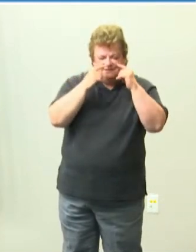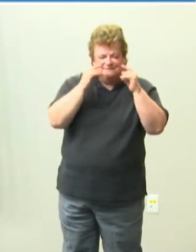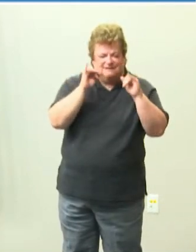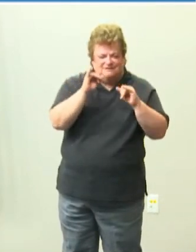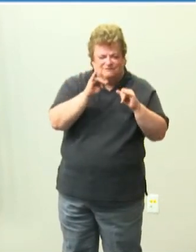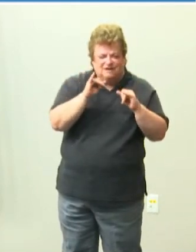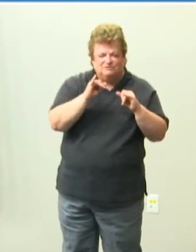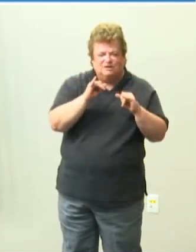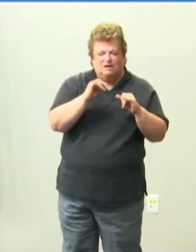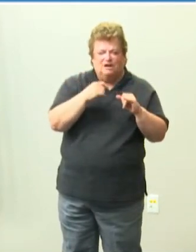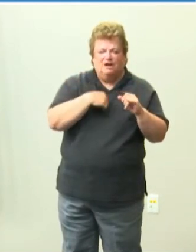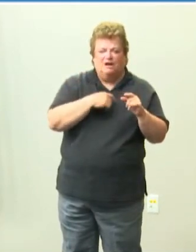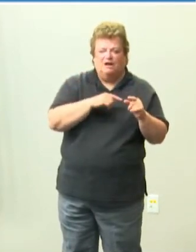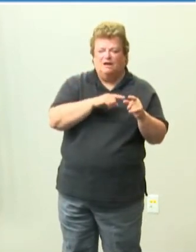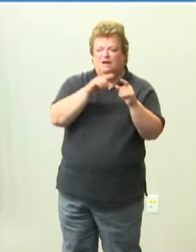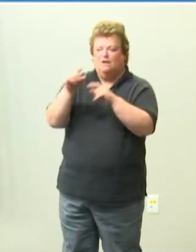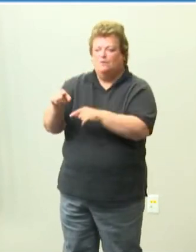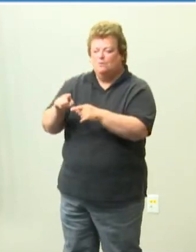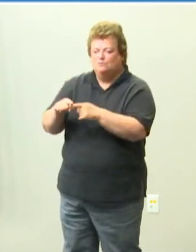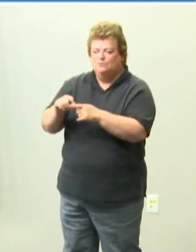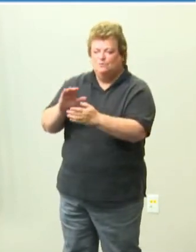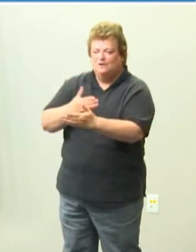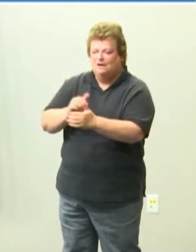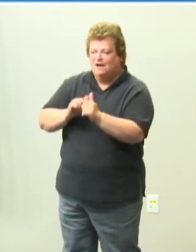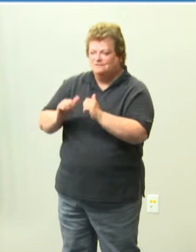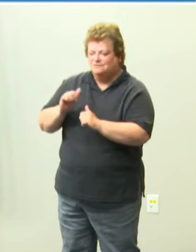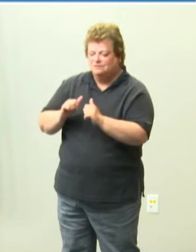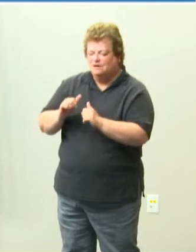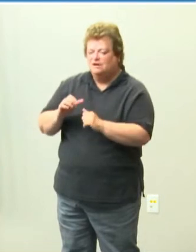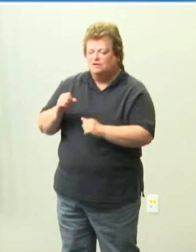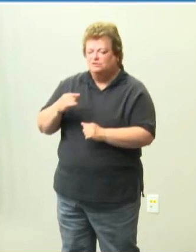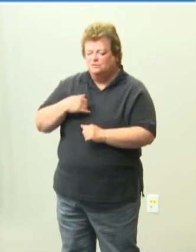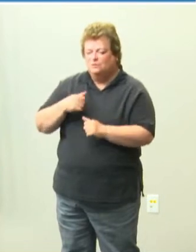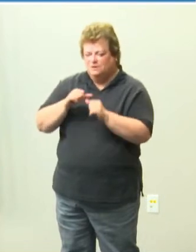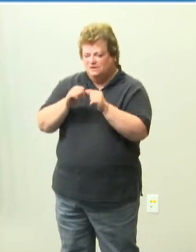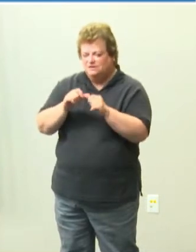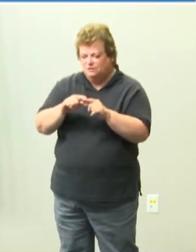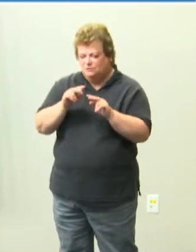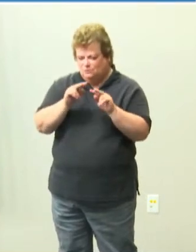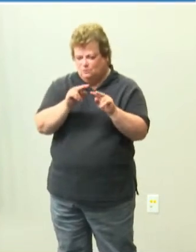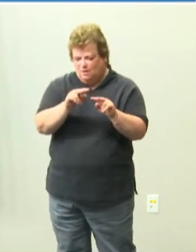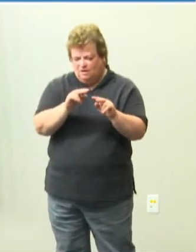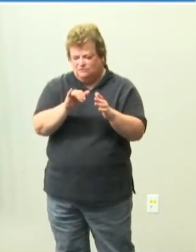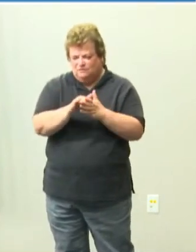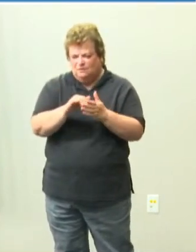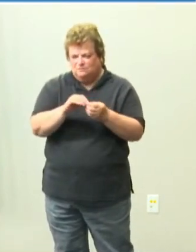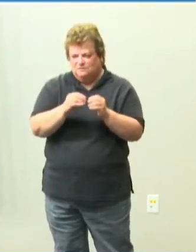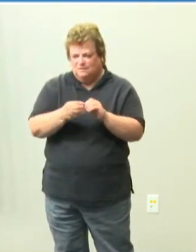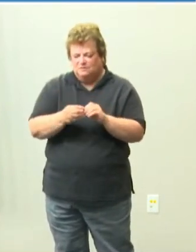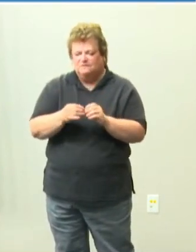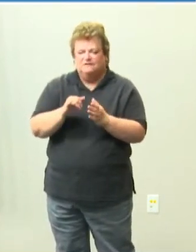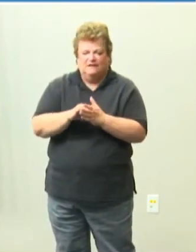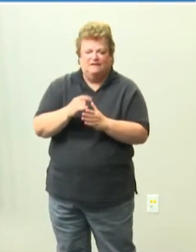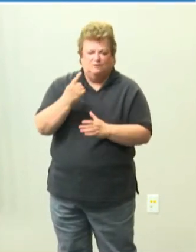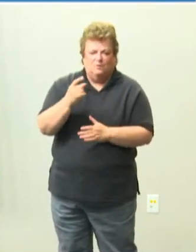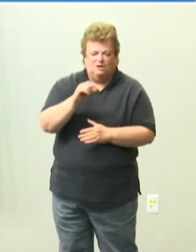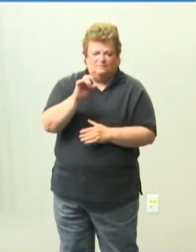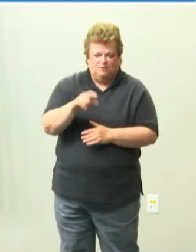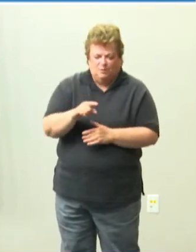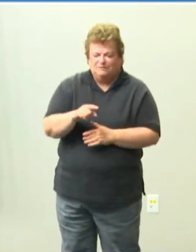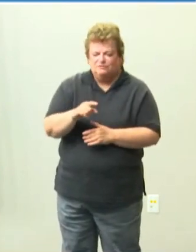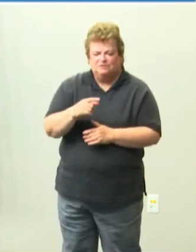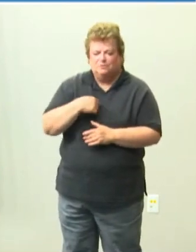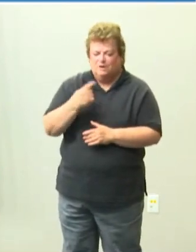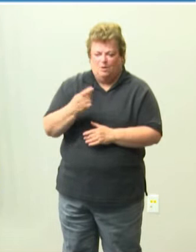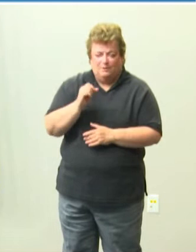the concert. So we're continuing to watch that really closely, and that is one of the questions, of course, we always ask where people have